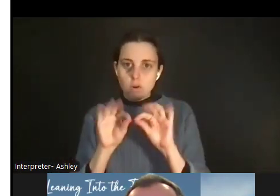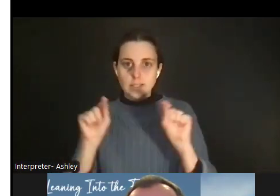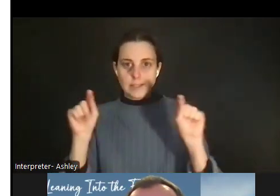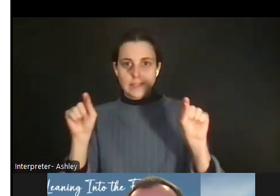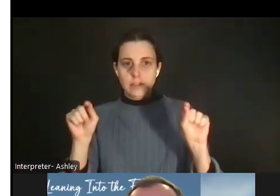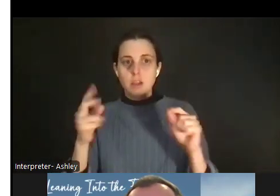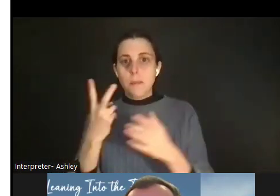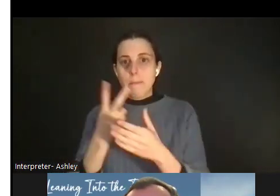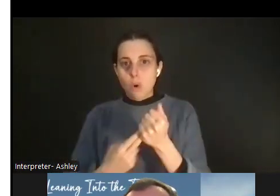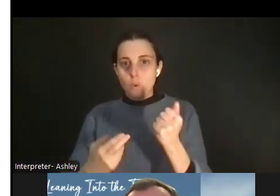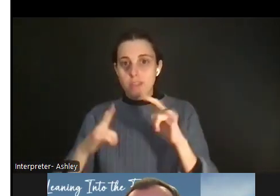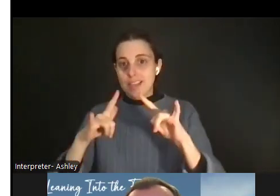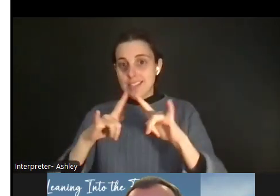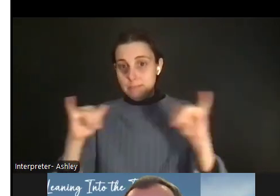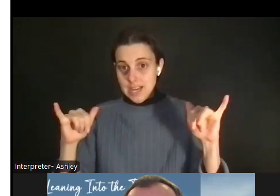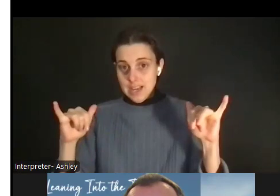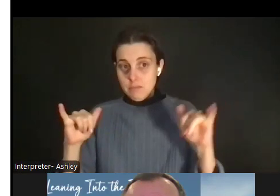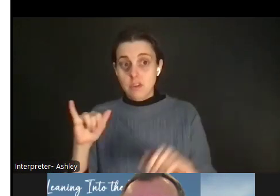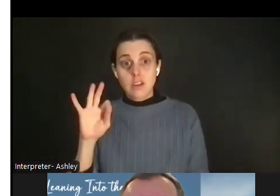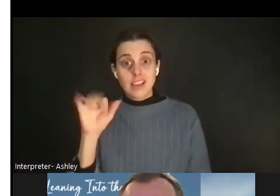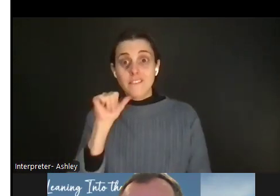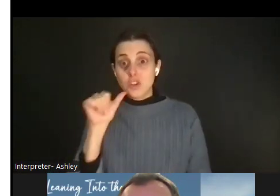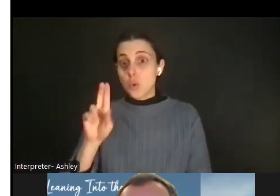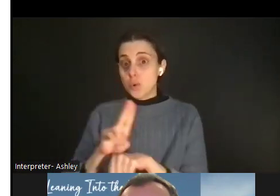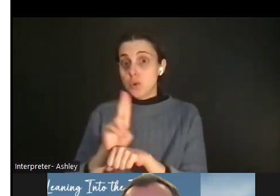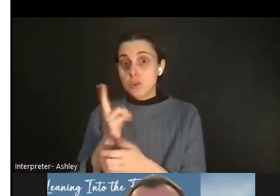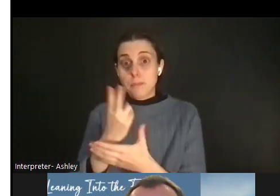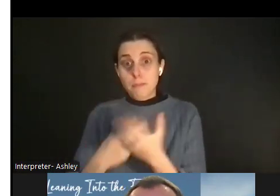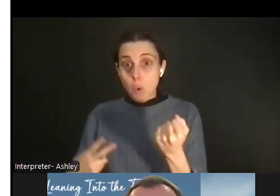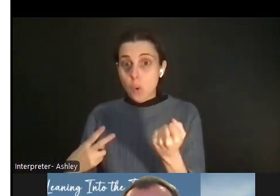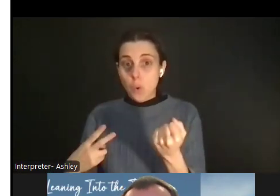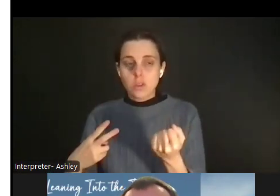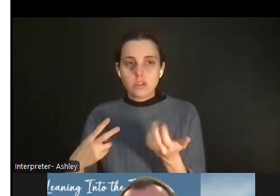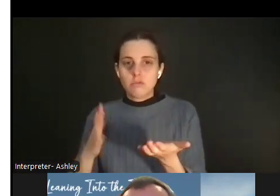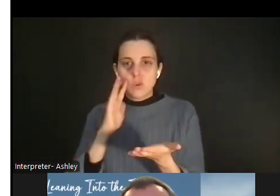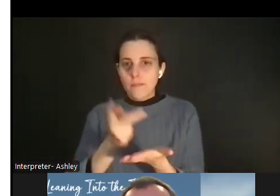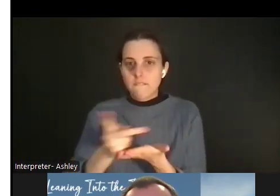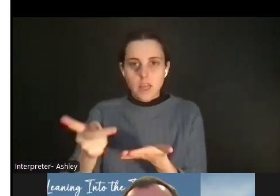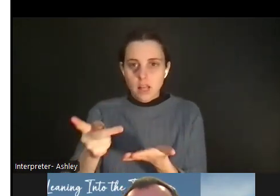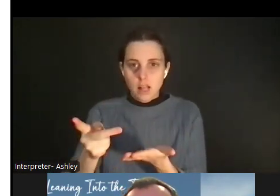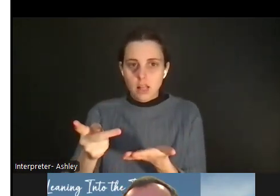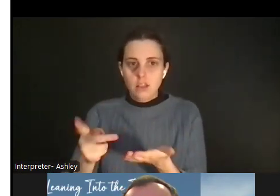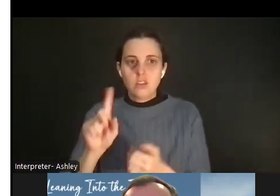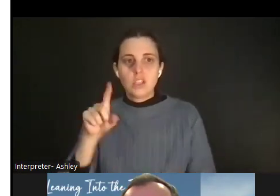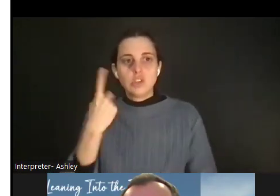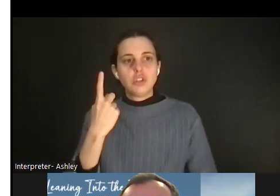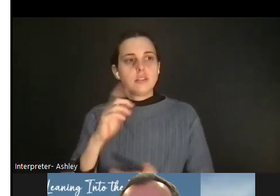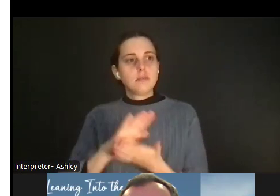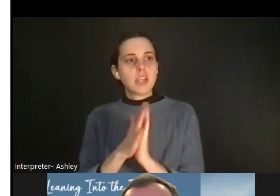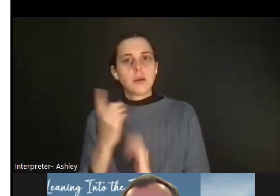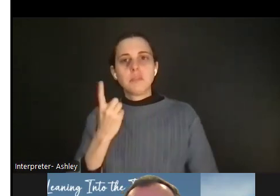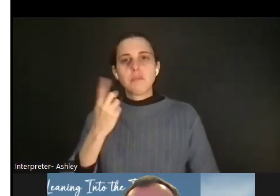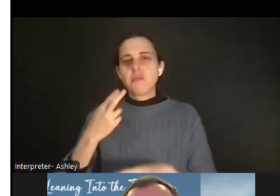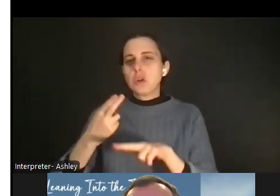Lean will either fail and become like the flavor of the month, which is the worst thing that can happen to any program, or it will be